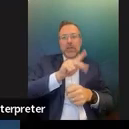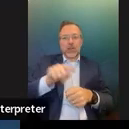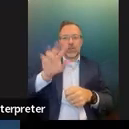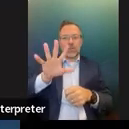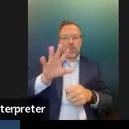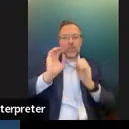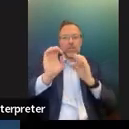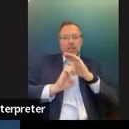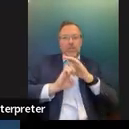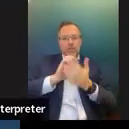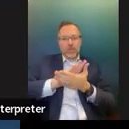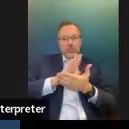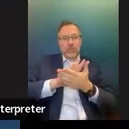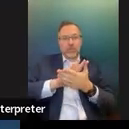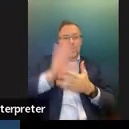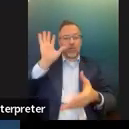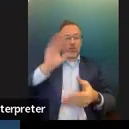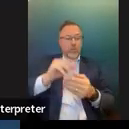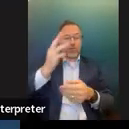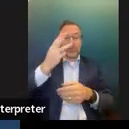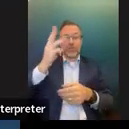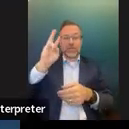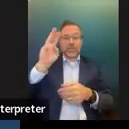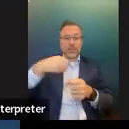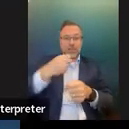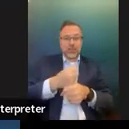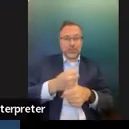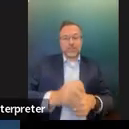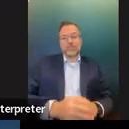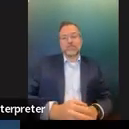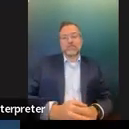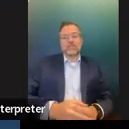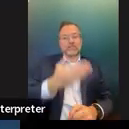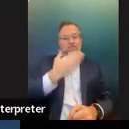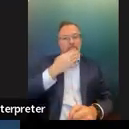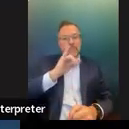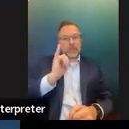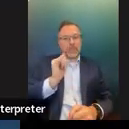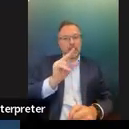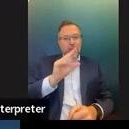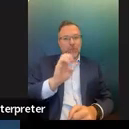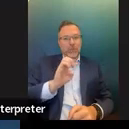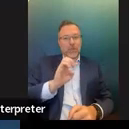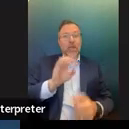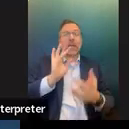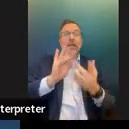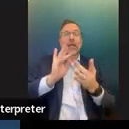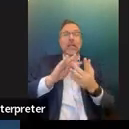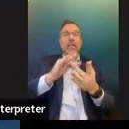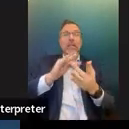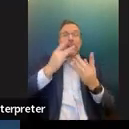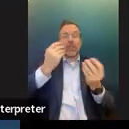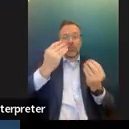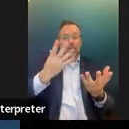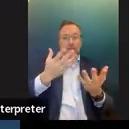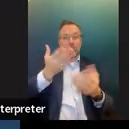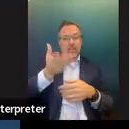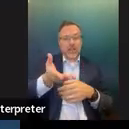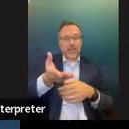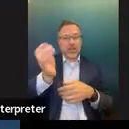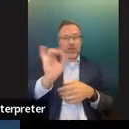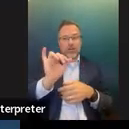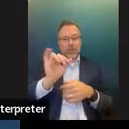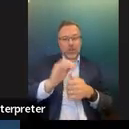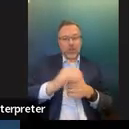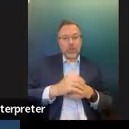school for 16 years. Thanks, Julie. And our contact information is here. So feel